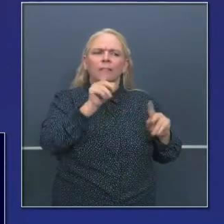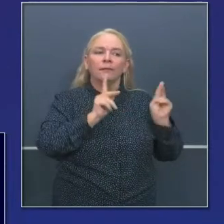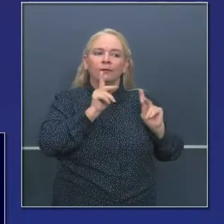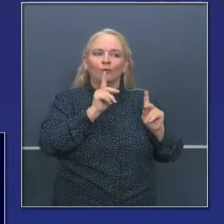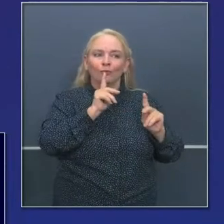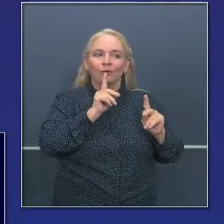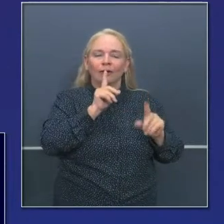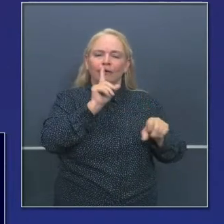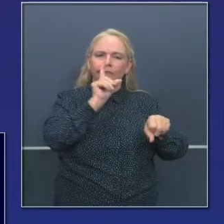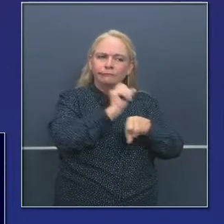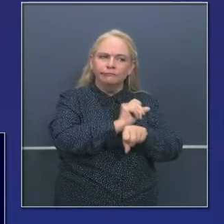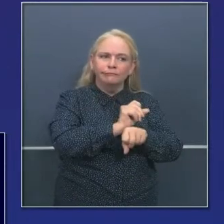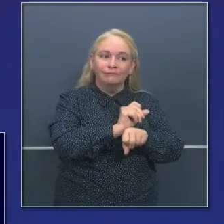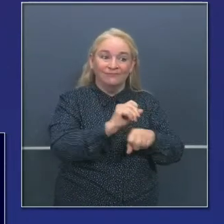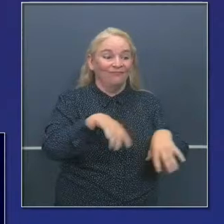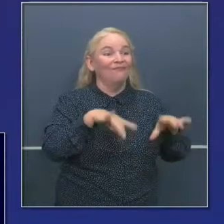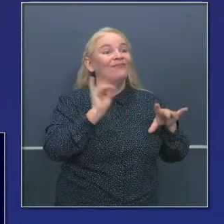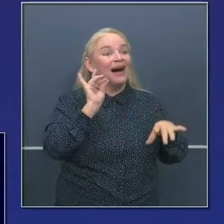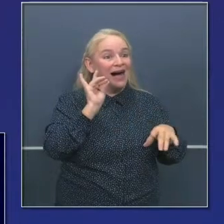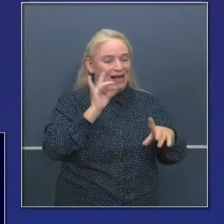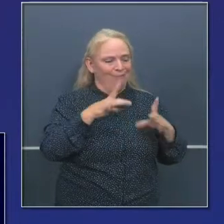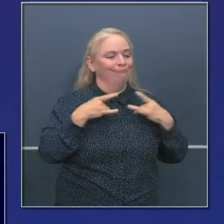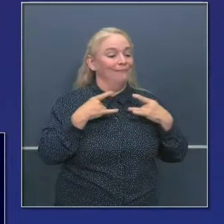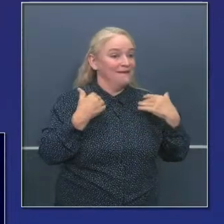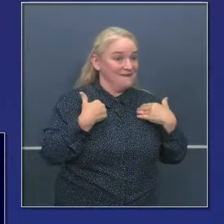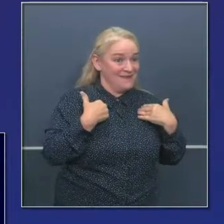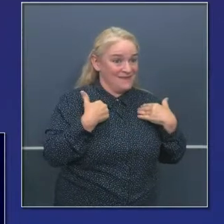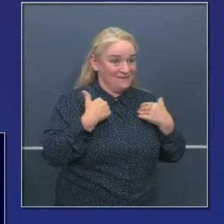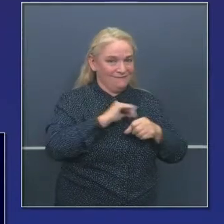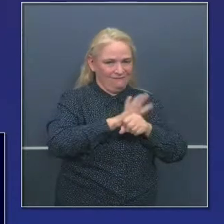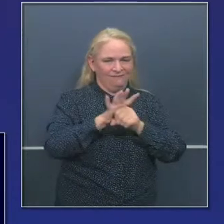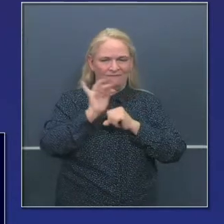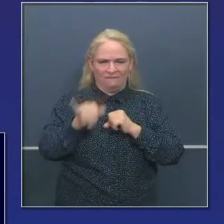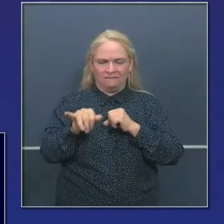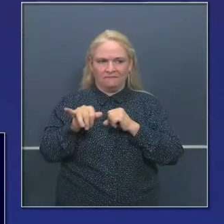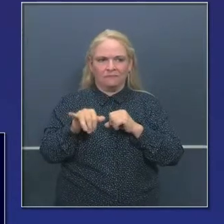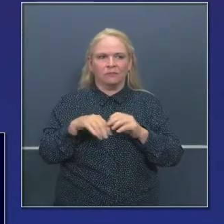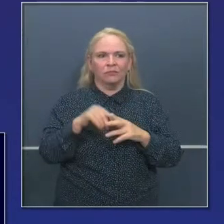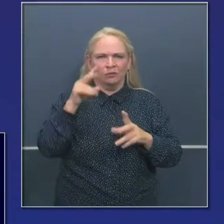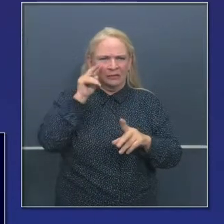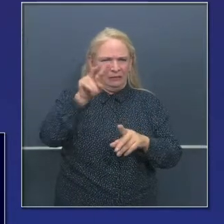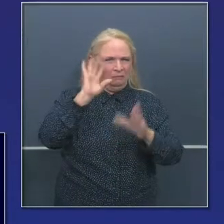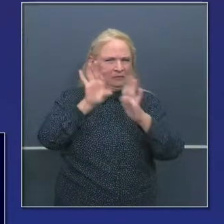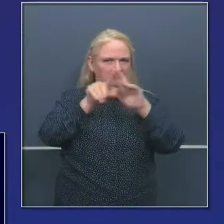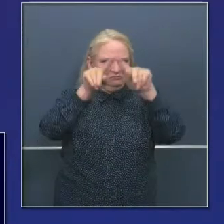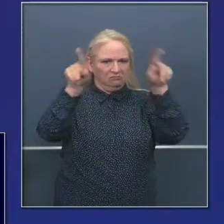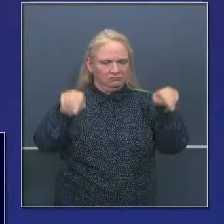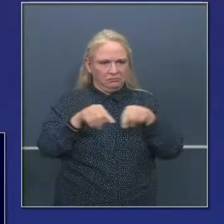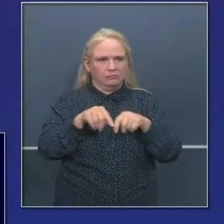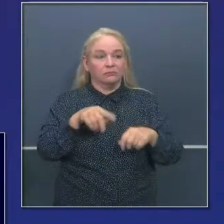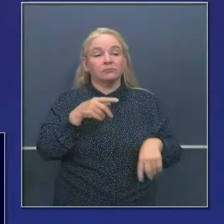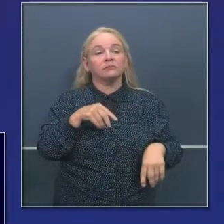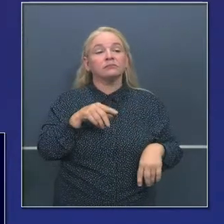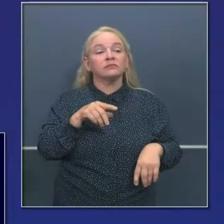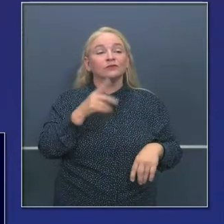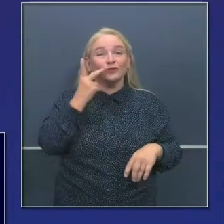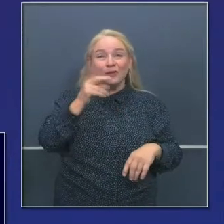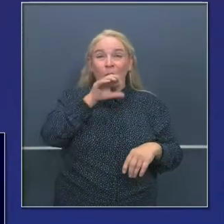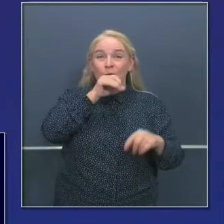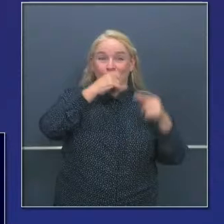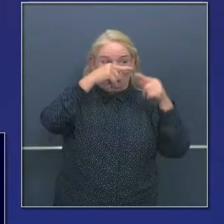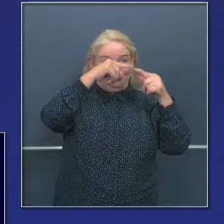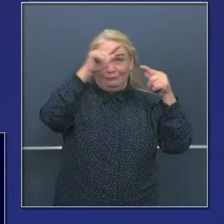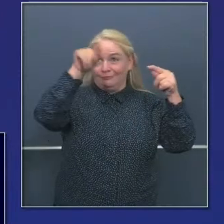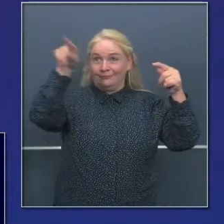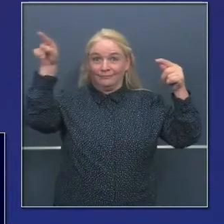responsibility to protect your family, your friends, and the broader community. But the slide you see represented here, that increase in that orange line represents